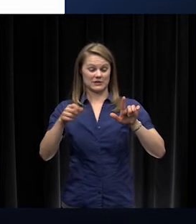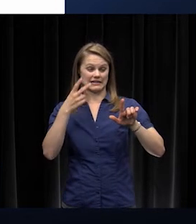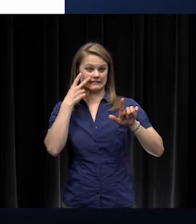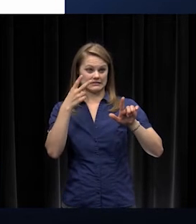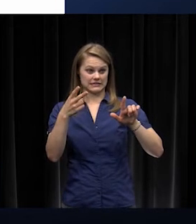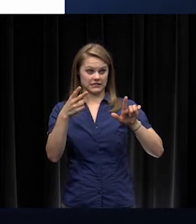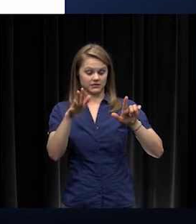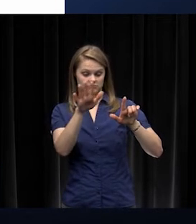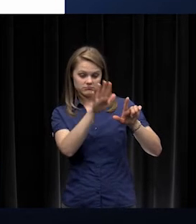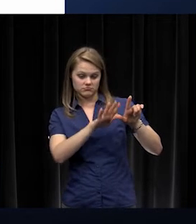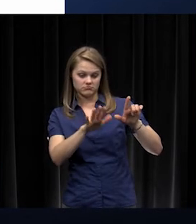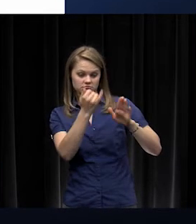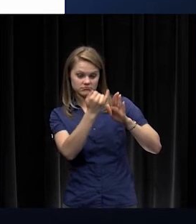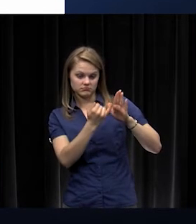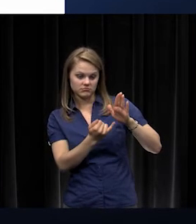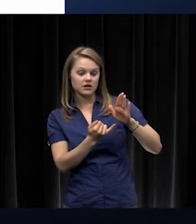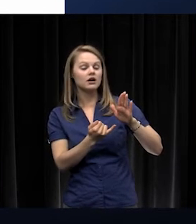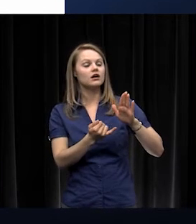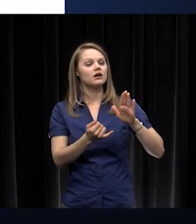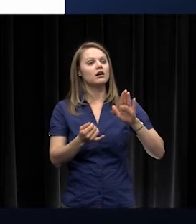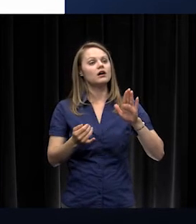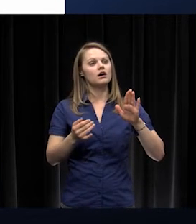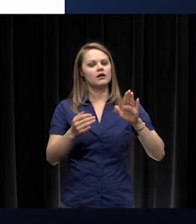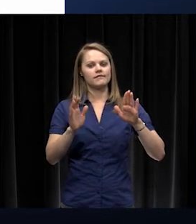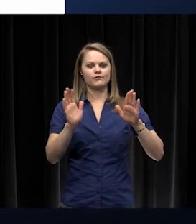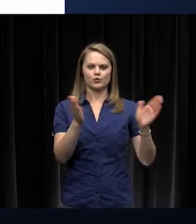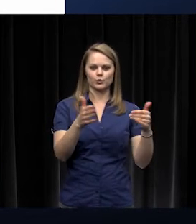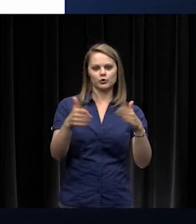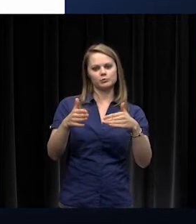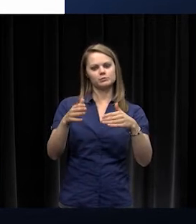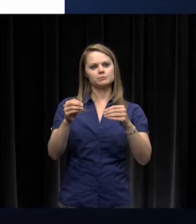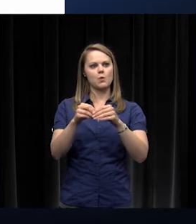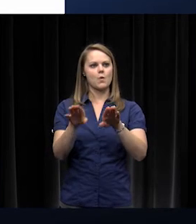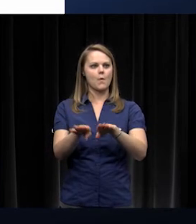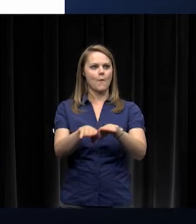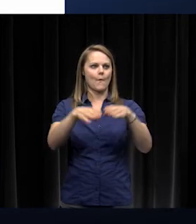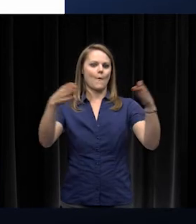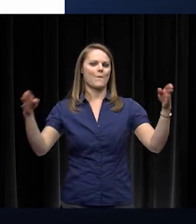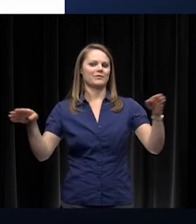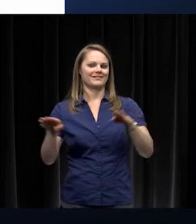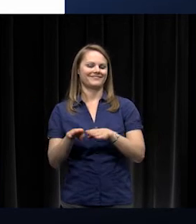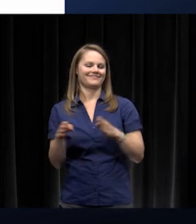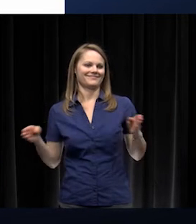renderings that we have, it's gonna be more open and more transparent to the actual downtown.